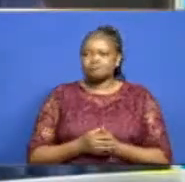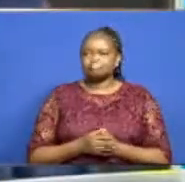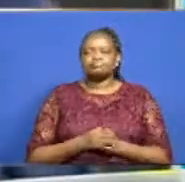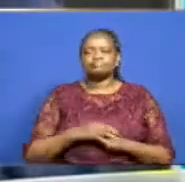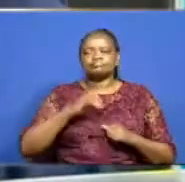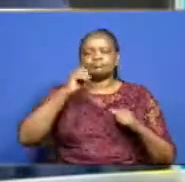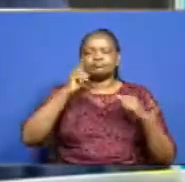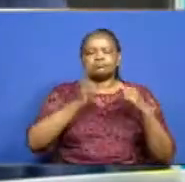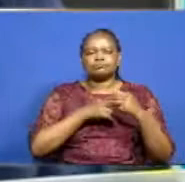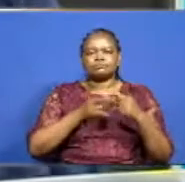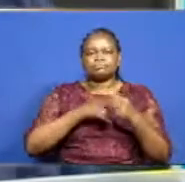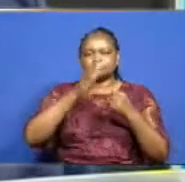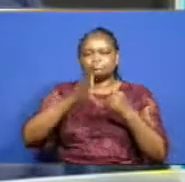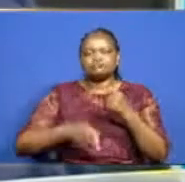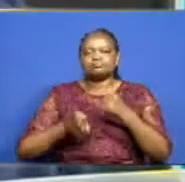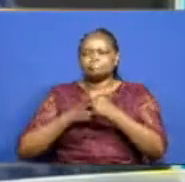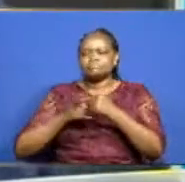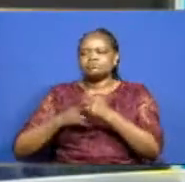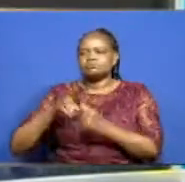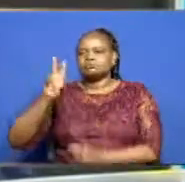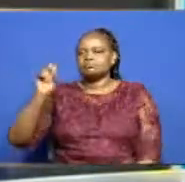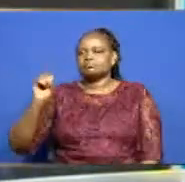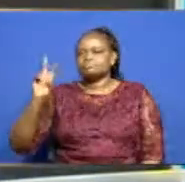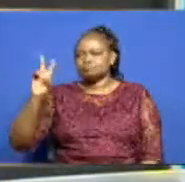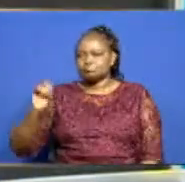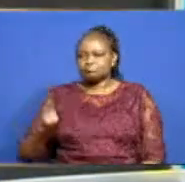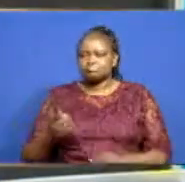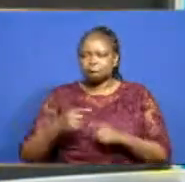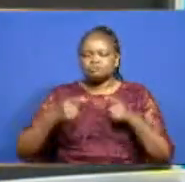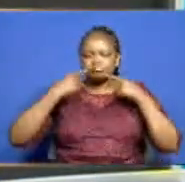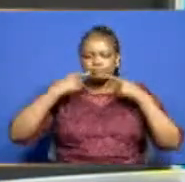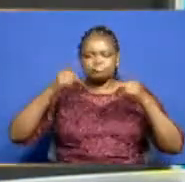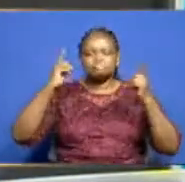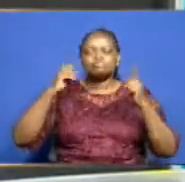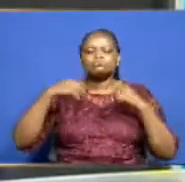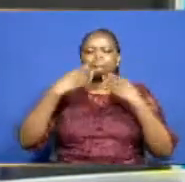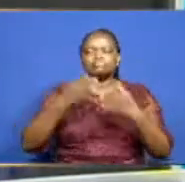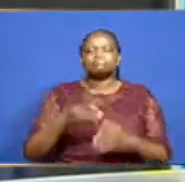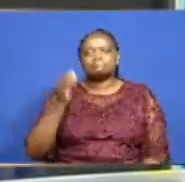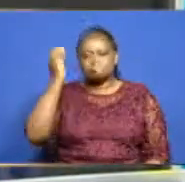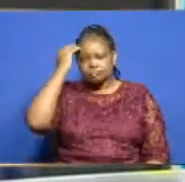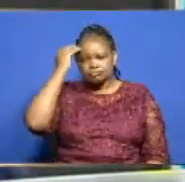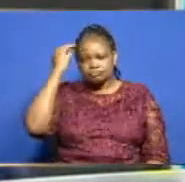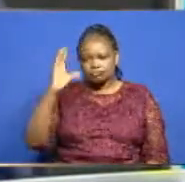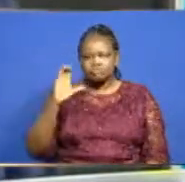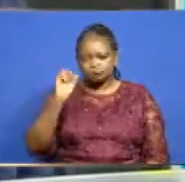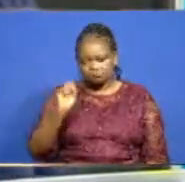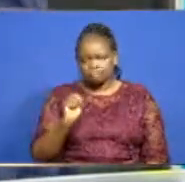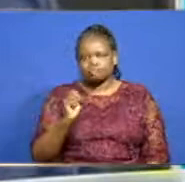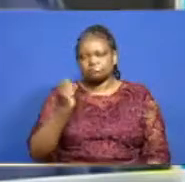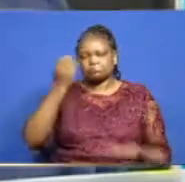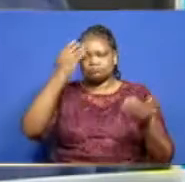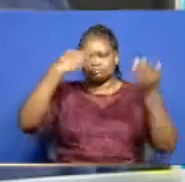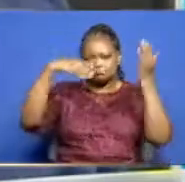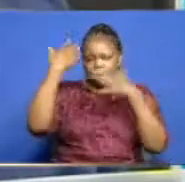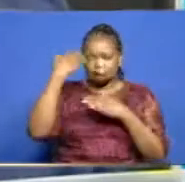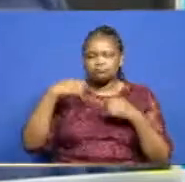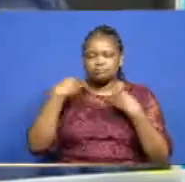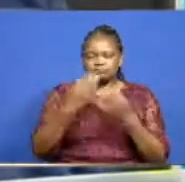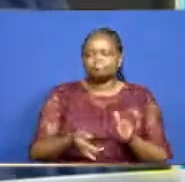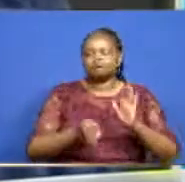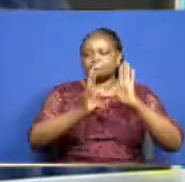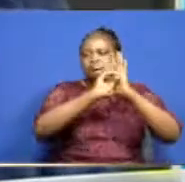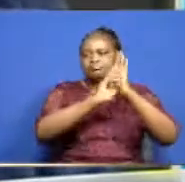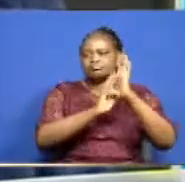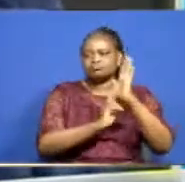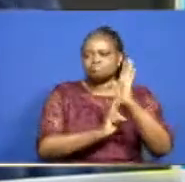of July 2020, from the announcement that was issued by the Education CS, Professor George Magoha, he gave quite a number of directives.